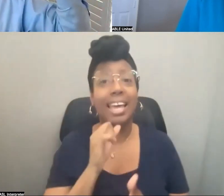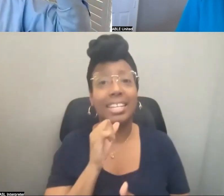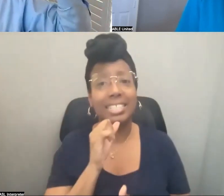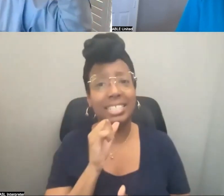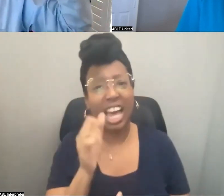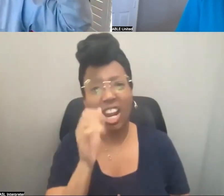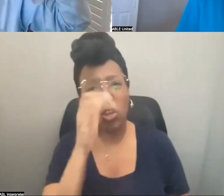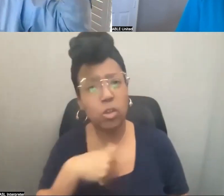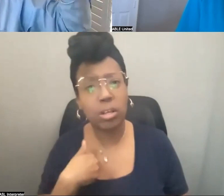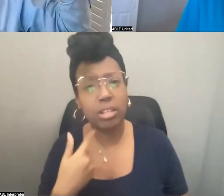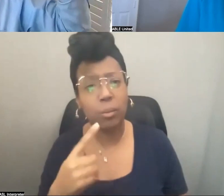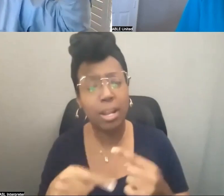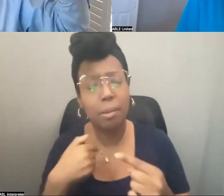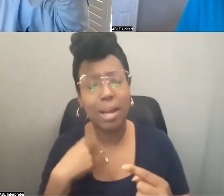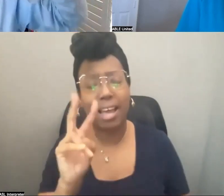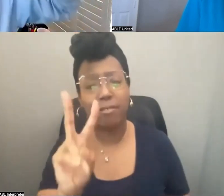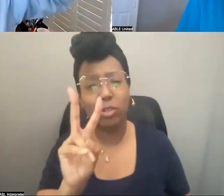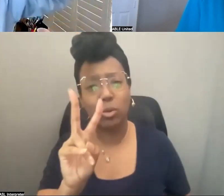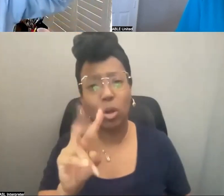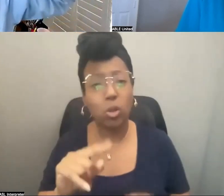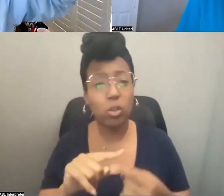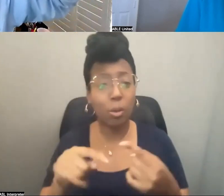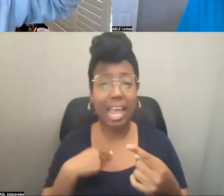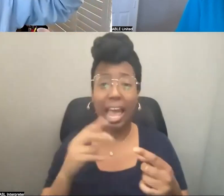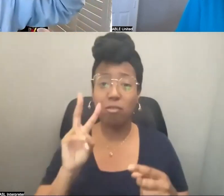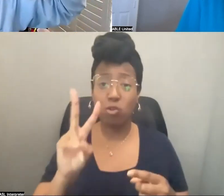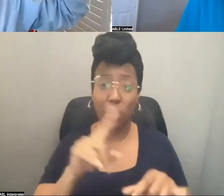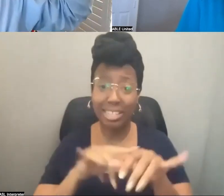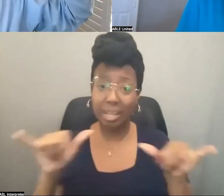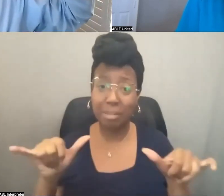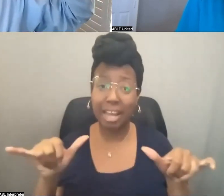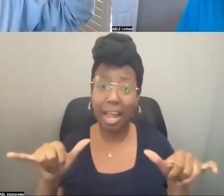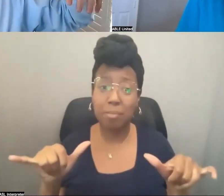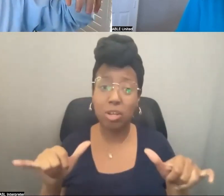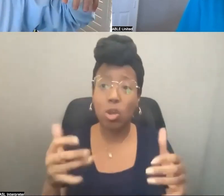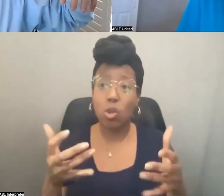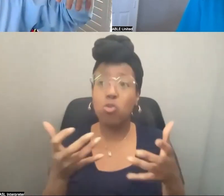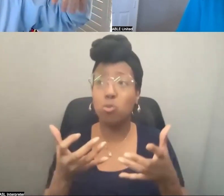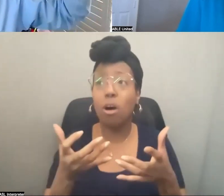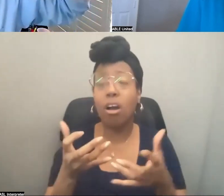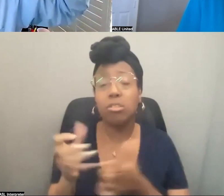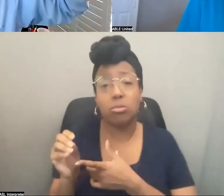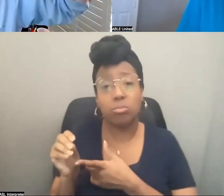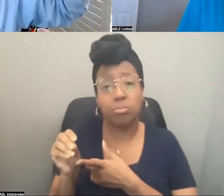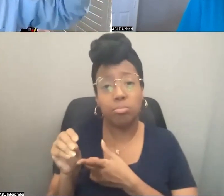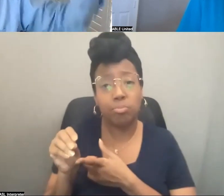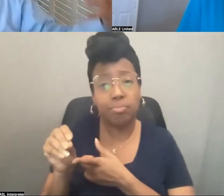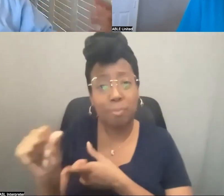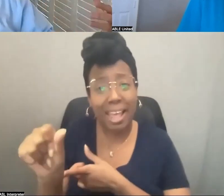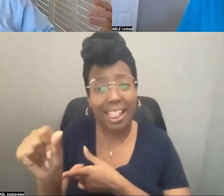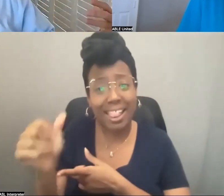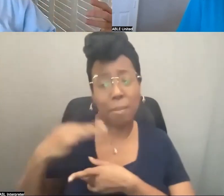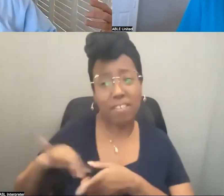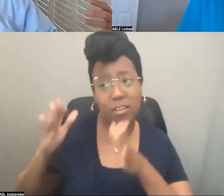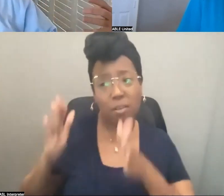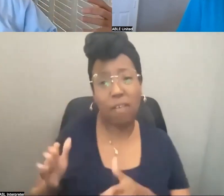have those two. And when those two are up and running, we would always want to pretty much spend the beneficiary's trust first because of the